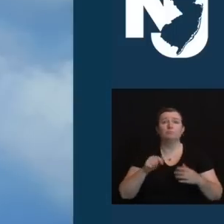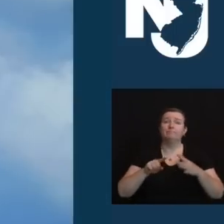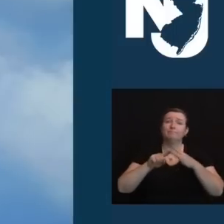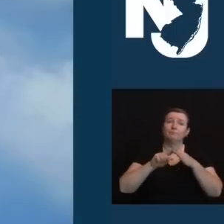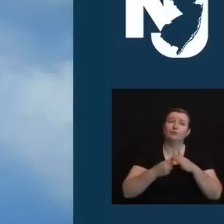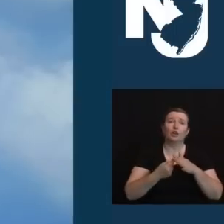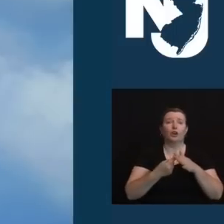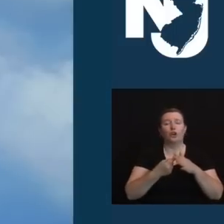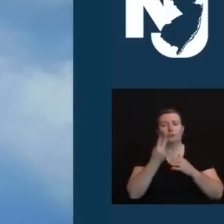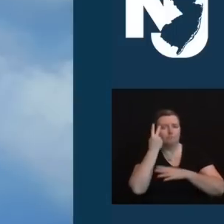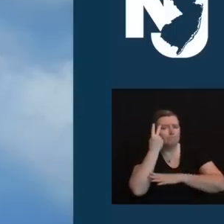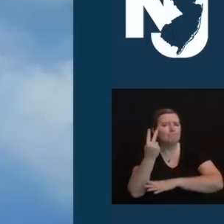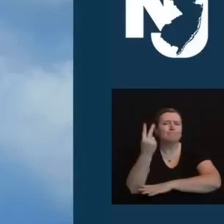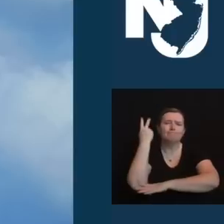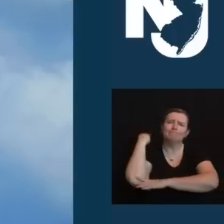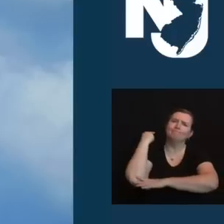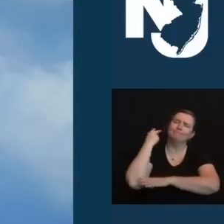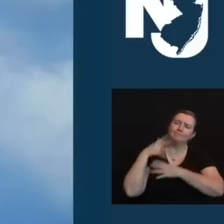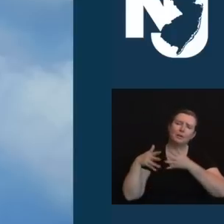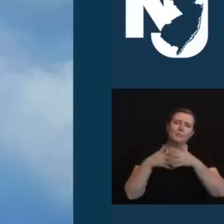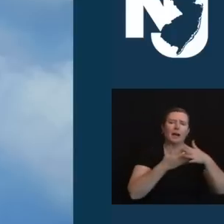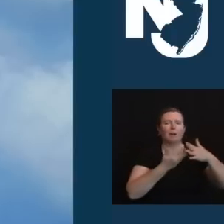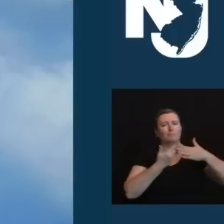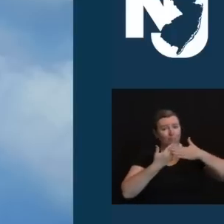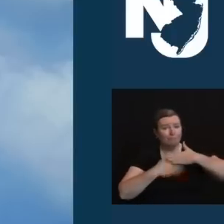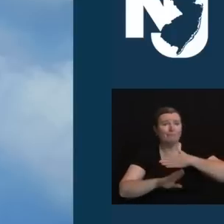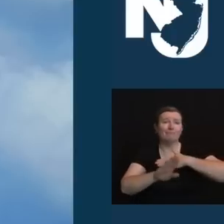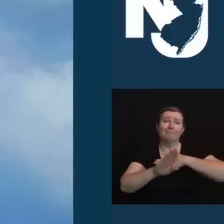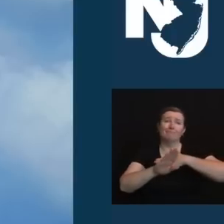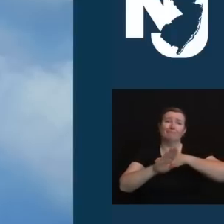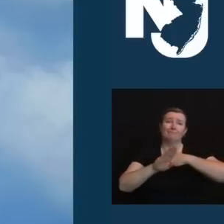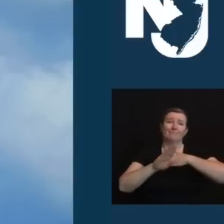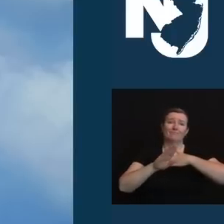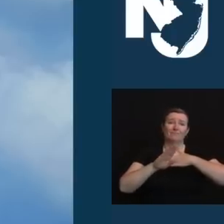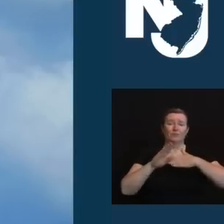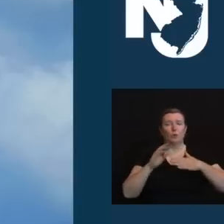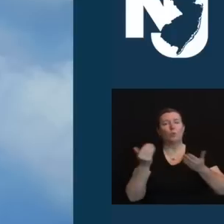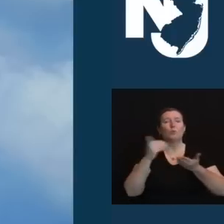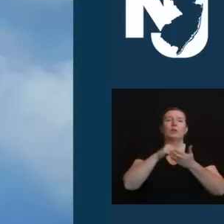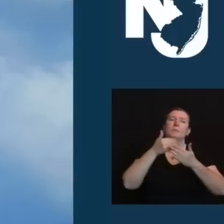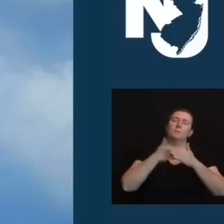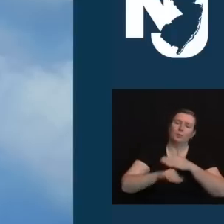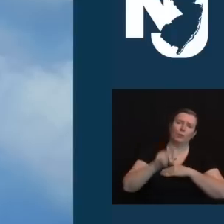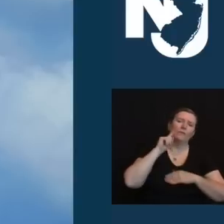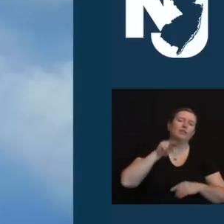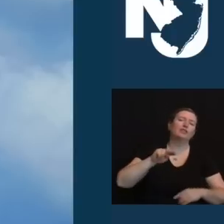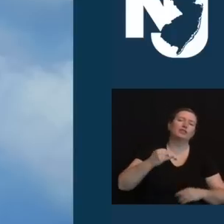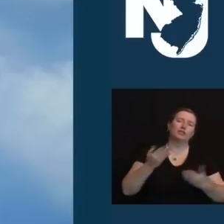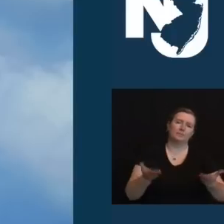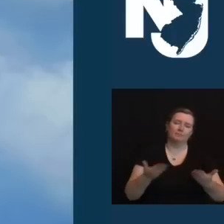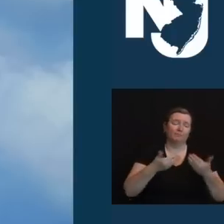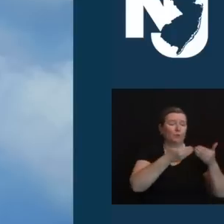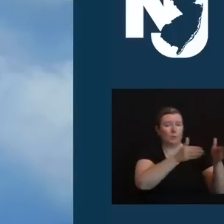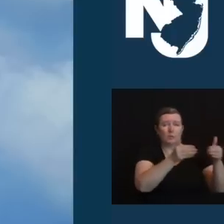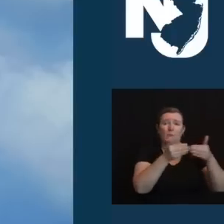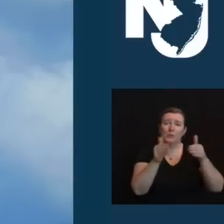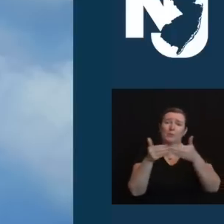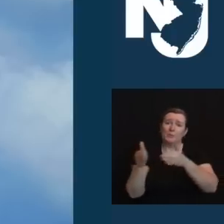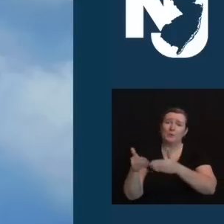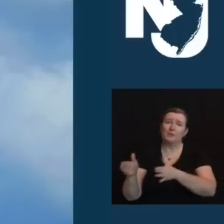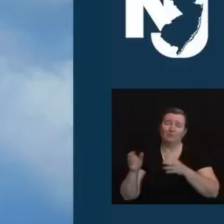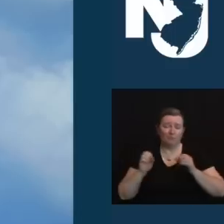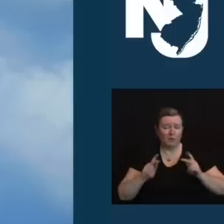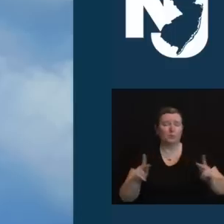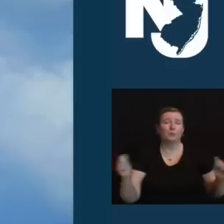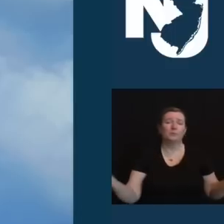of our nation's birth, and as a sign of rebirth for our state, as we keep moving down our road back, our flags